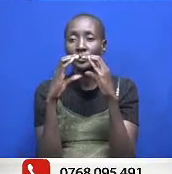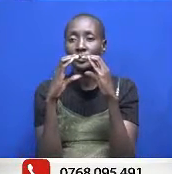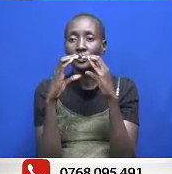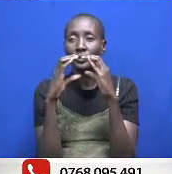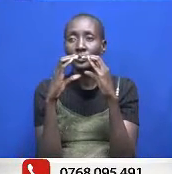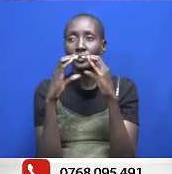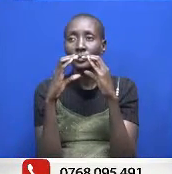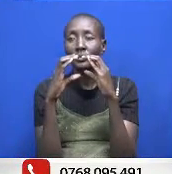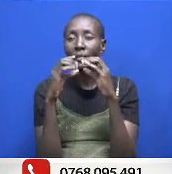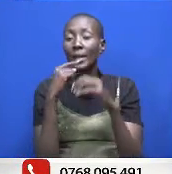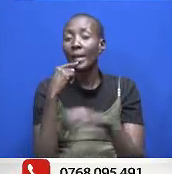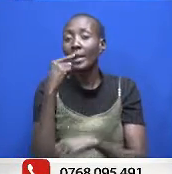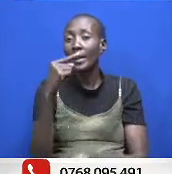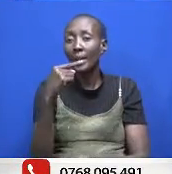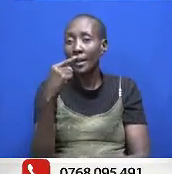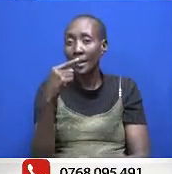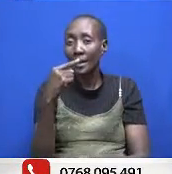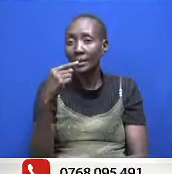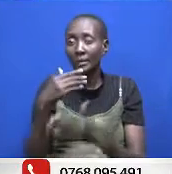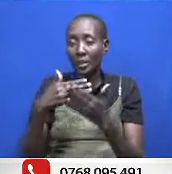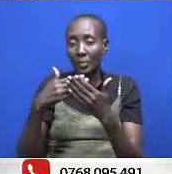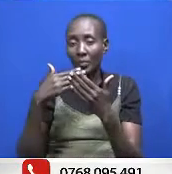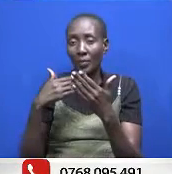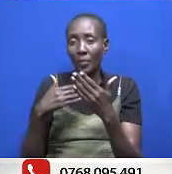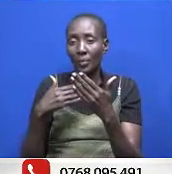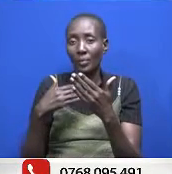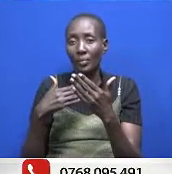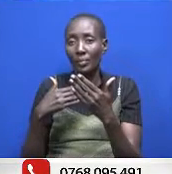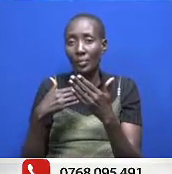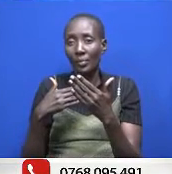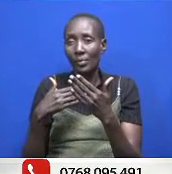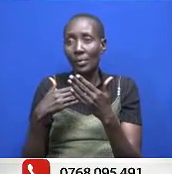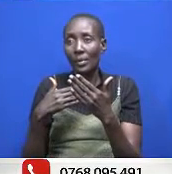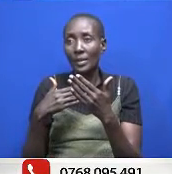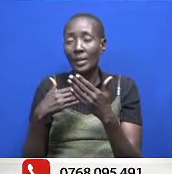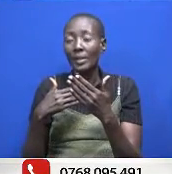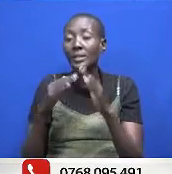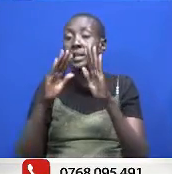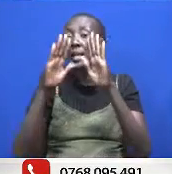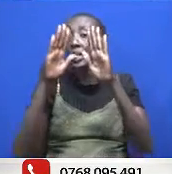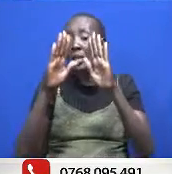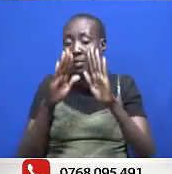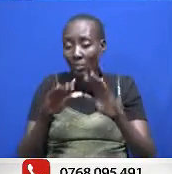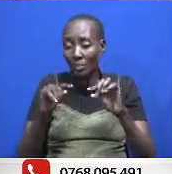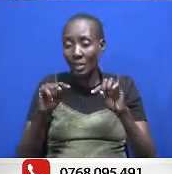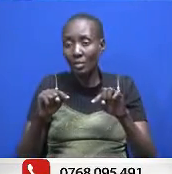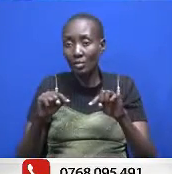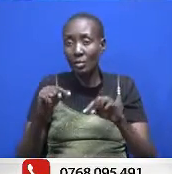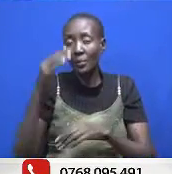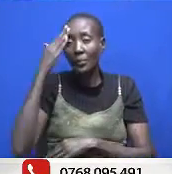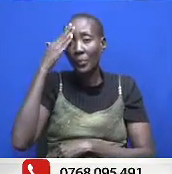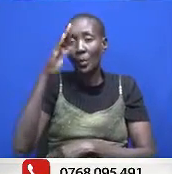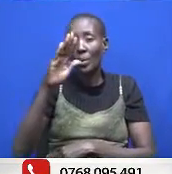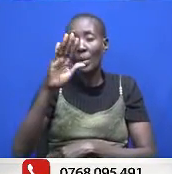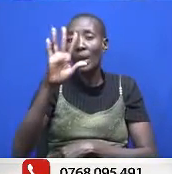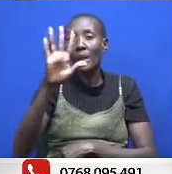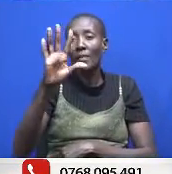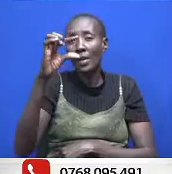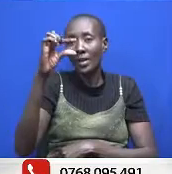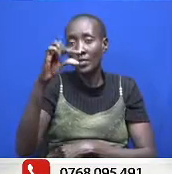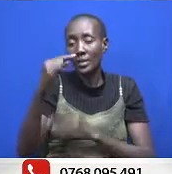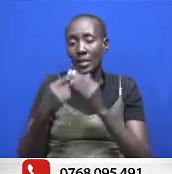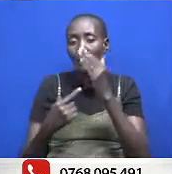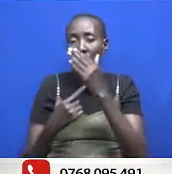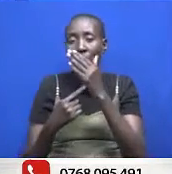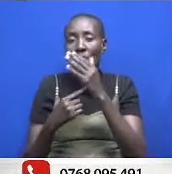And as I said in my comments today, this is very relevant today. As you know, with the 5G technology, you'll be able